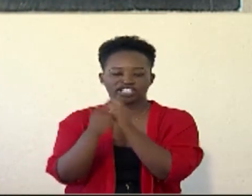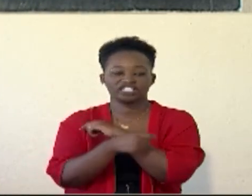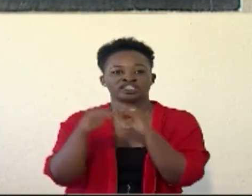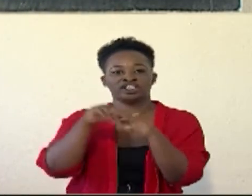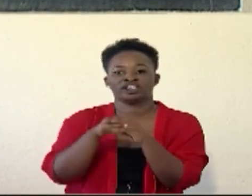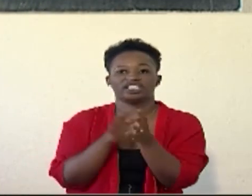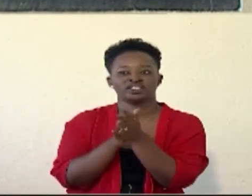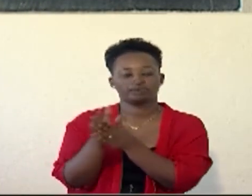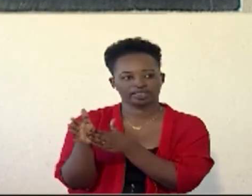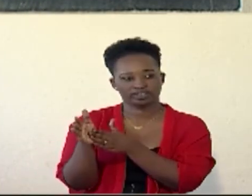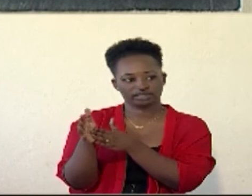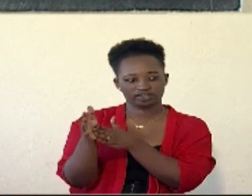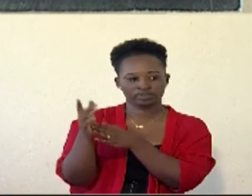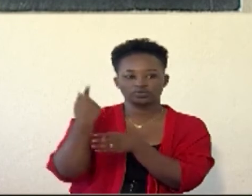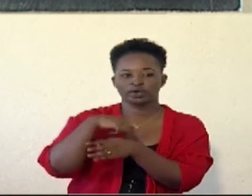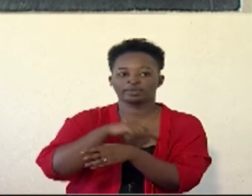multiplier.